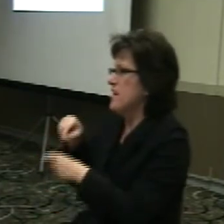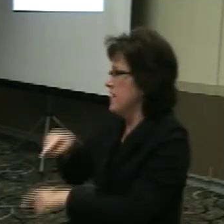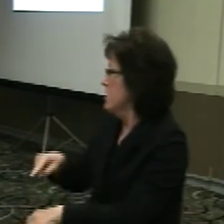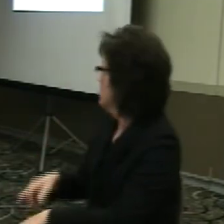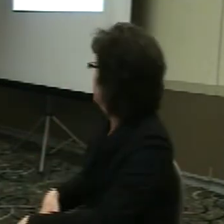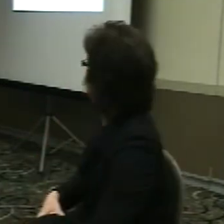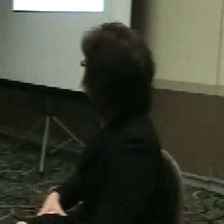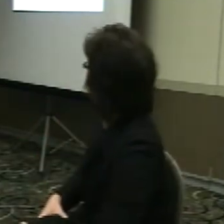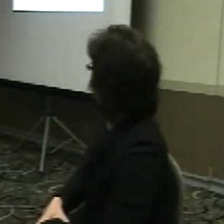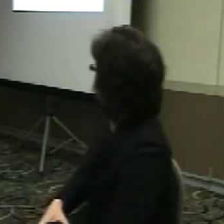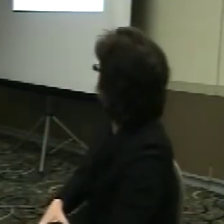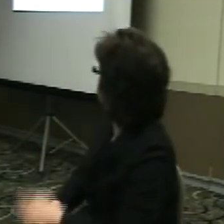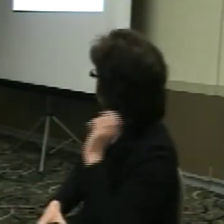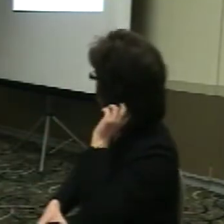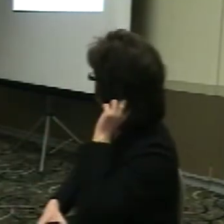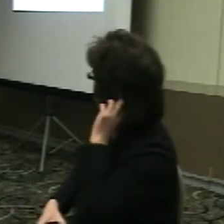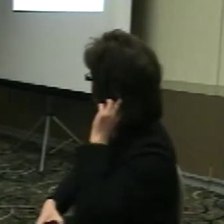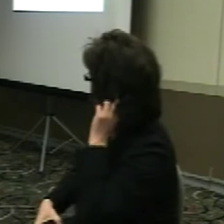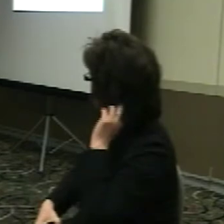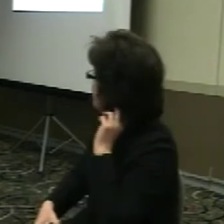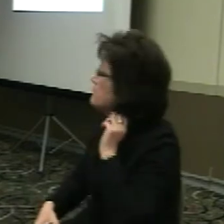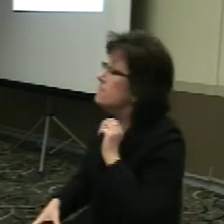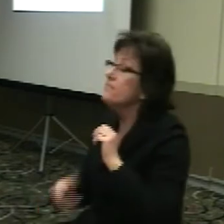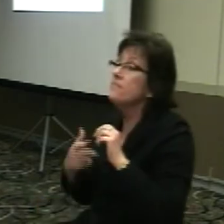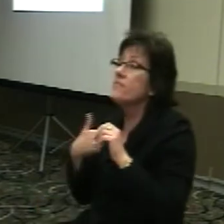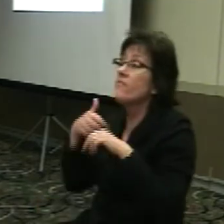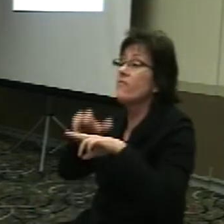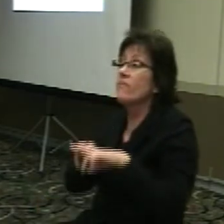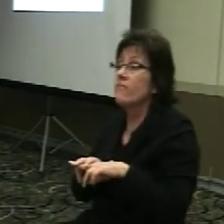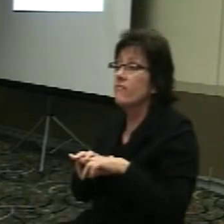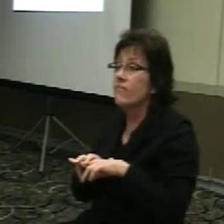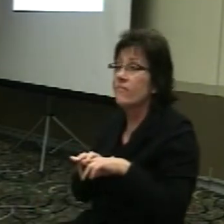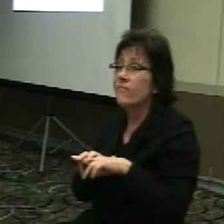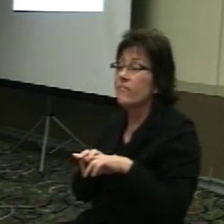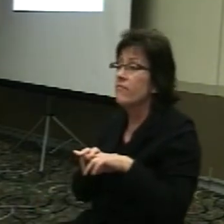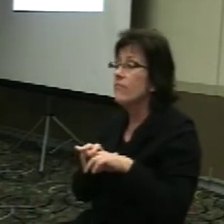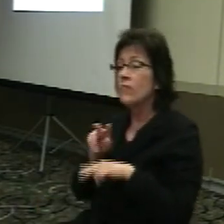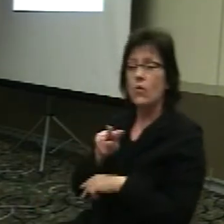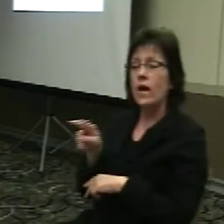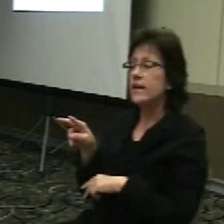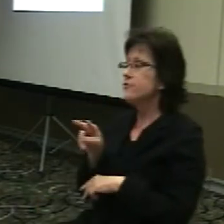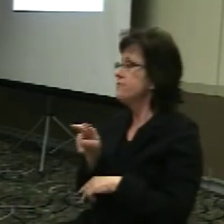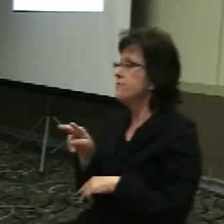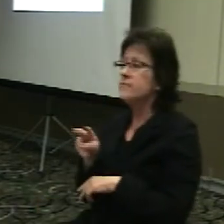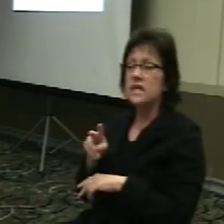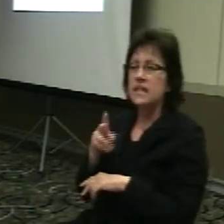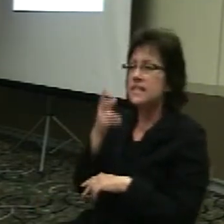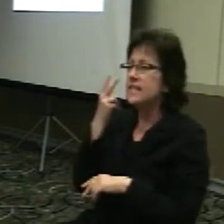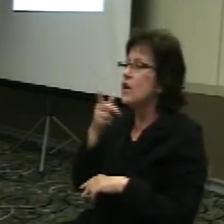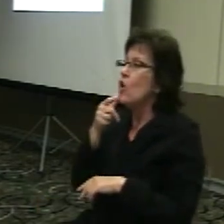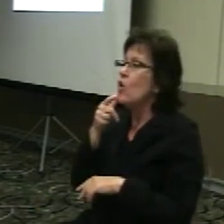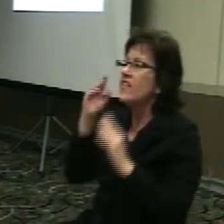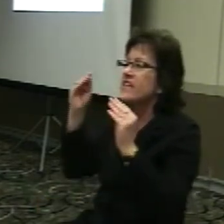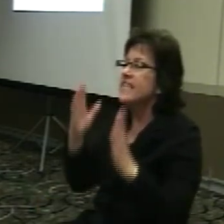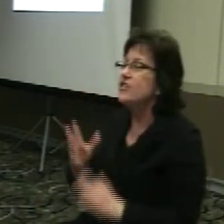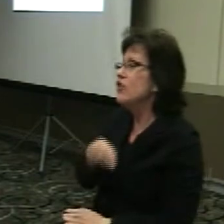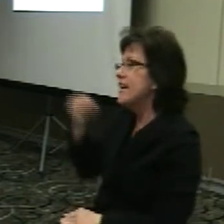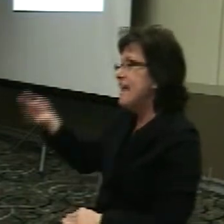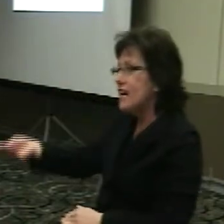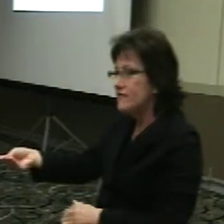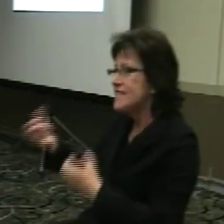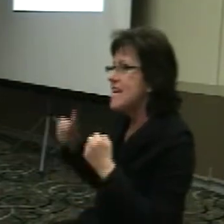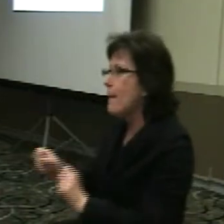But I'll sit down and I'm watching the class. Now, all I have to do is watch who the teacher delivers the opportunity to. So I might